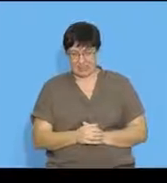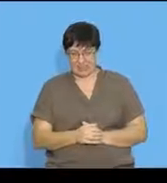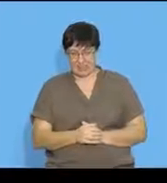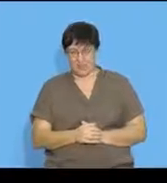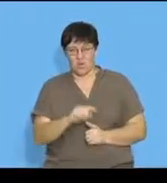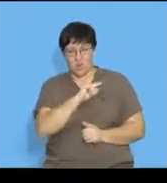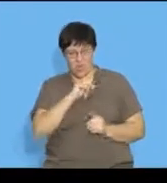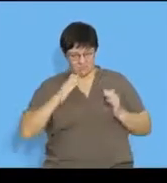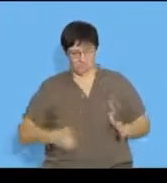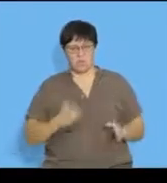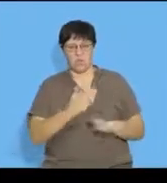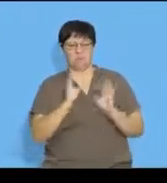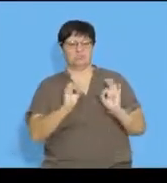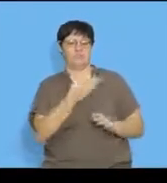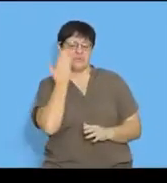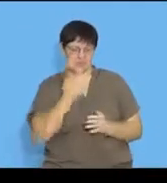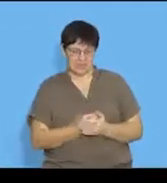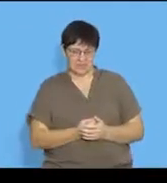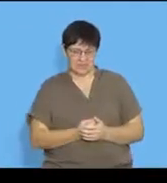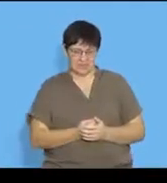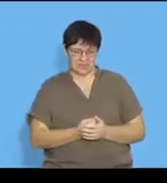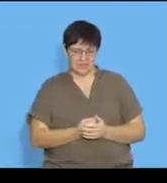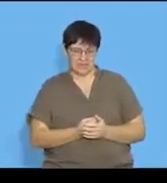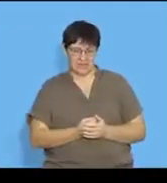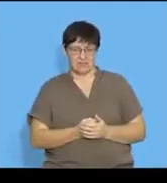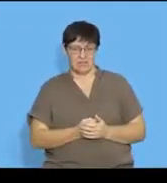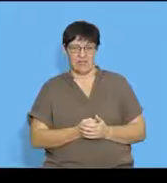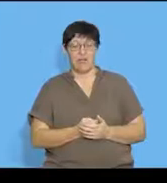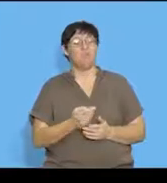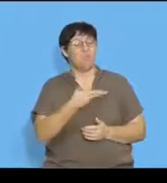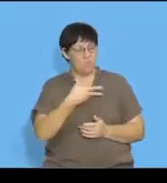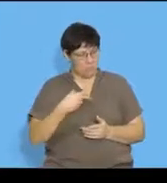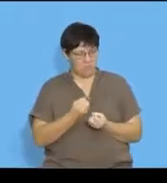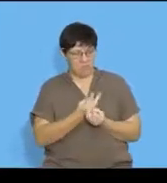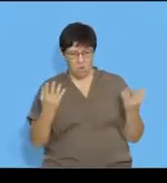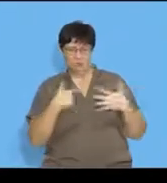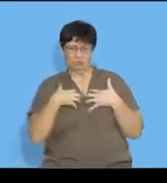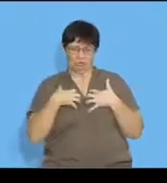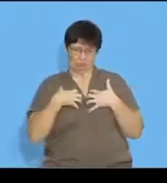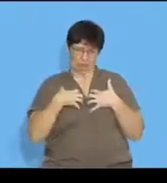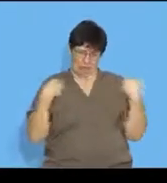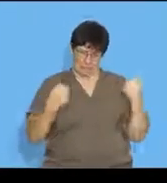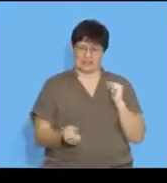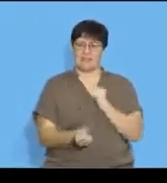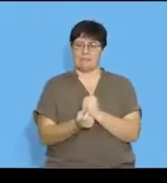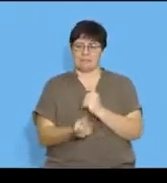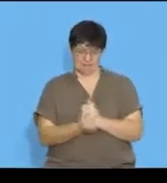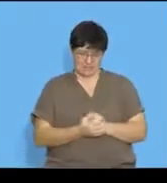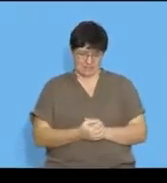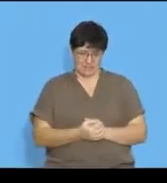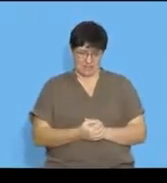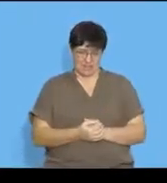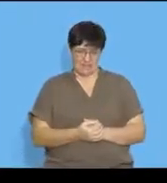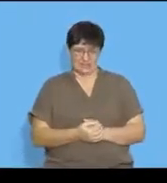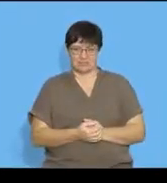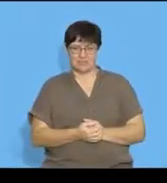not working, all right? It happens a lot to women who are under a lot of stress, right? Your body has a way